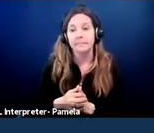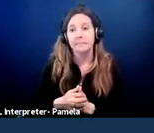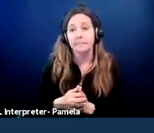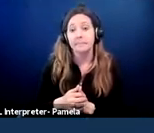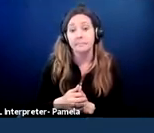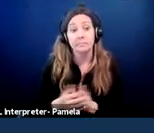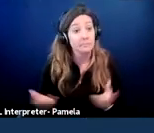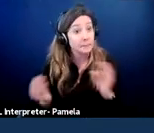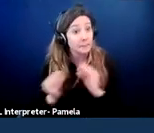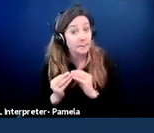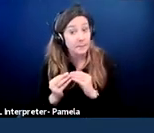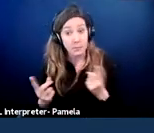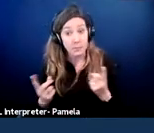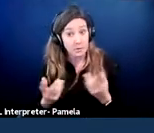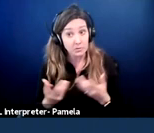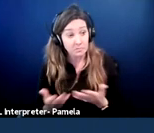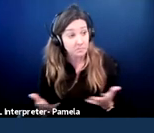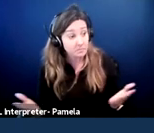Any more questions?